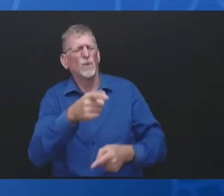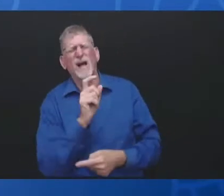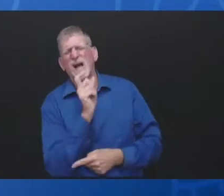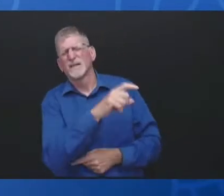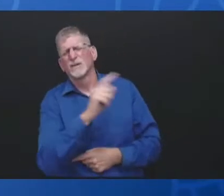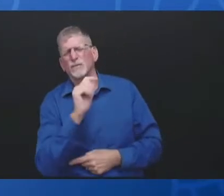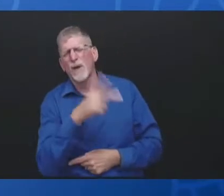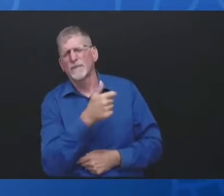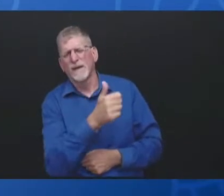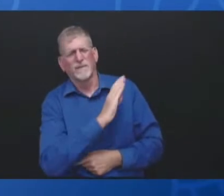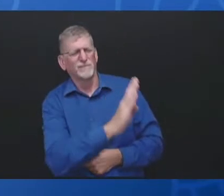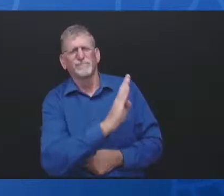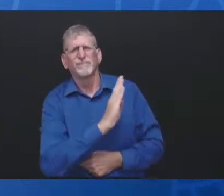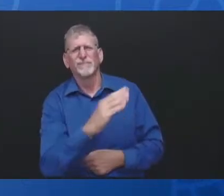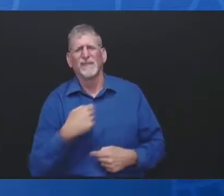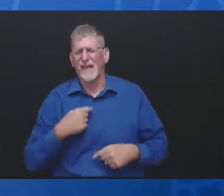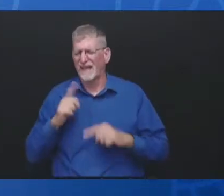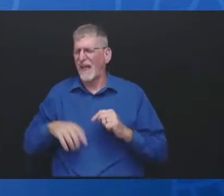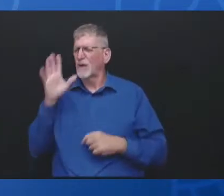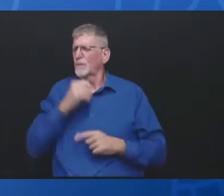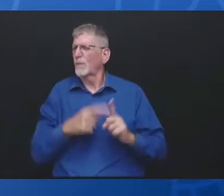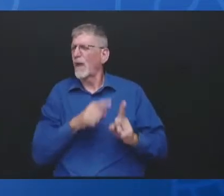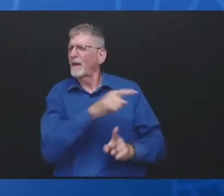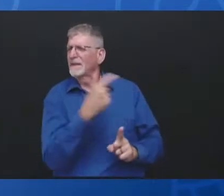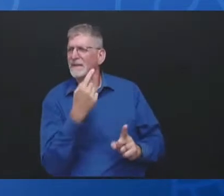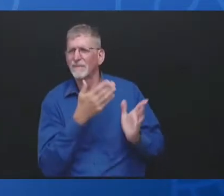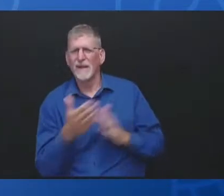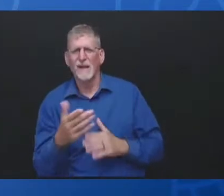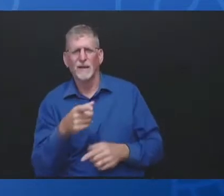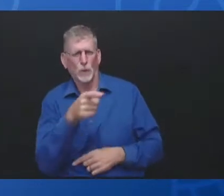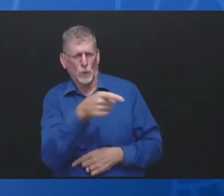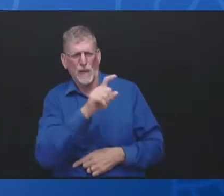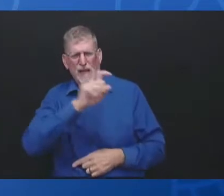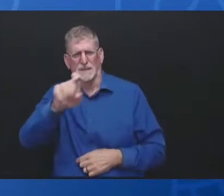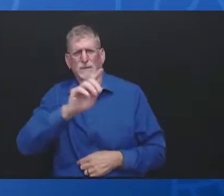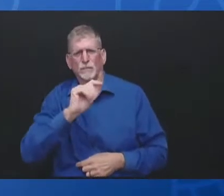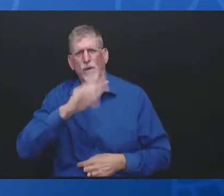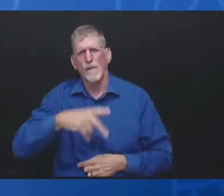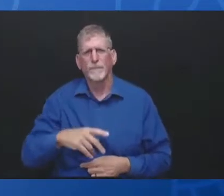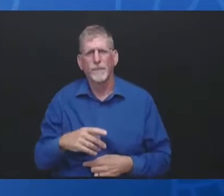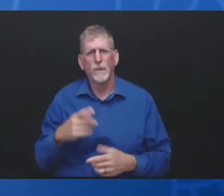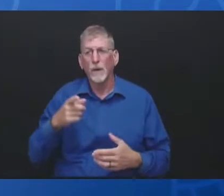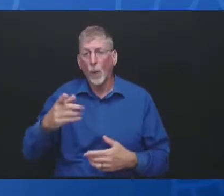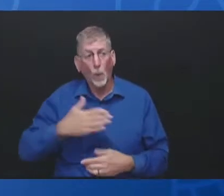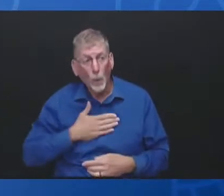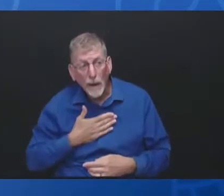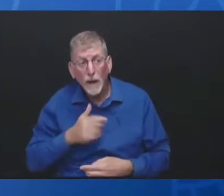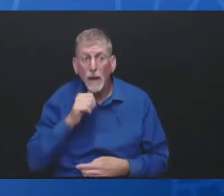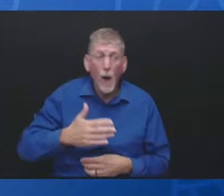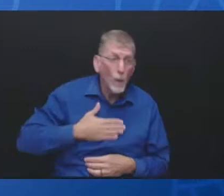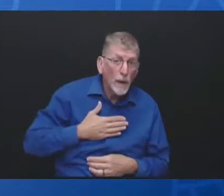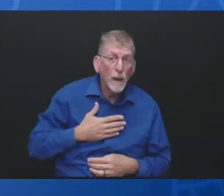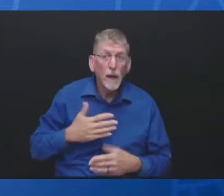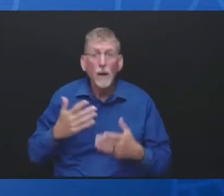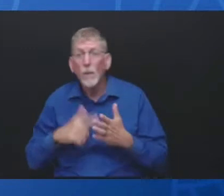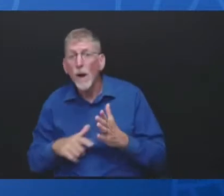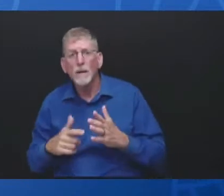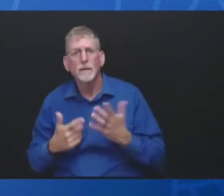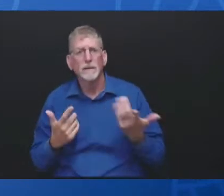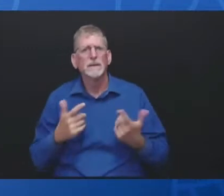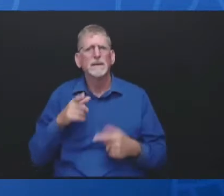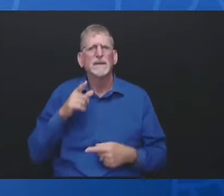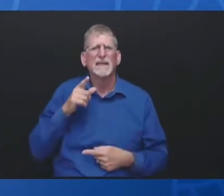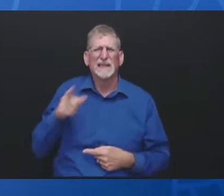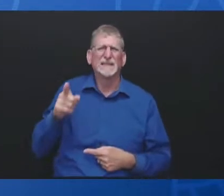not going to presume President Trump's frame of mind about what he's willing to do or won't do. This is a man who's serious about getting a